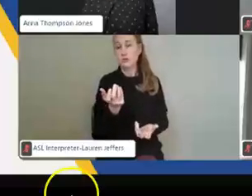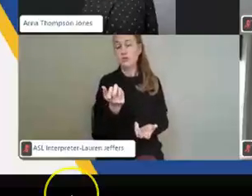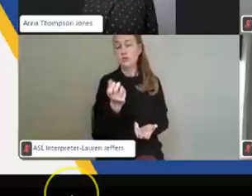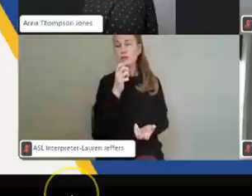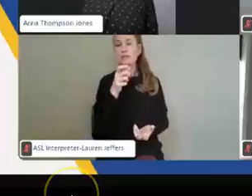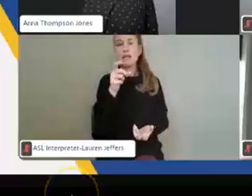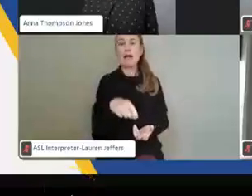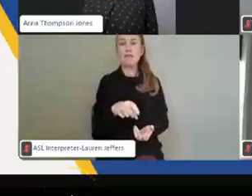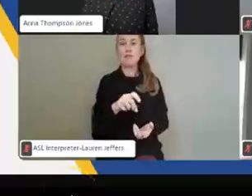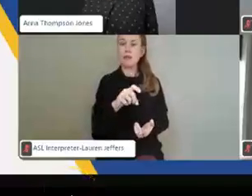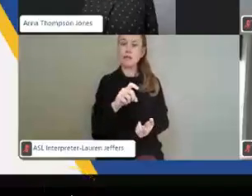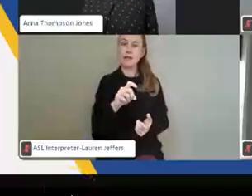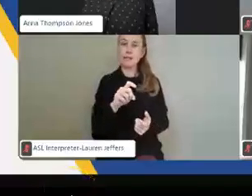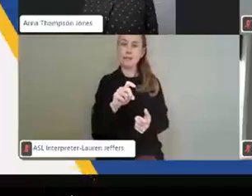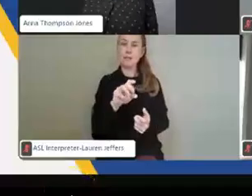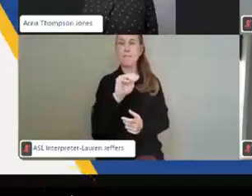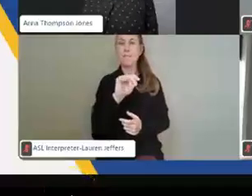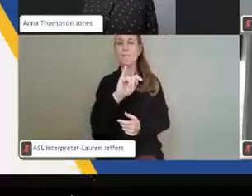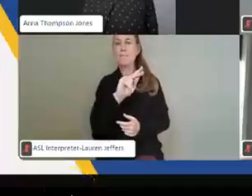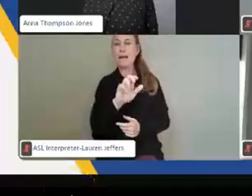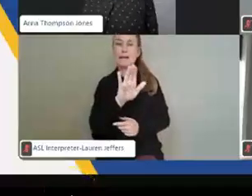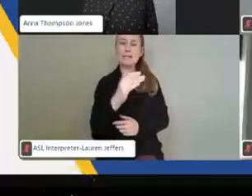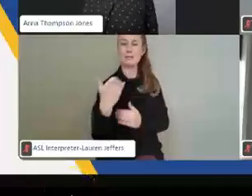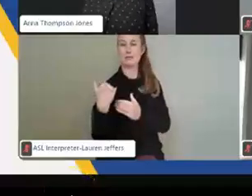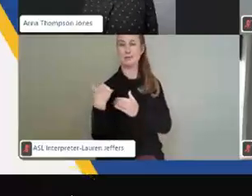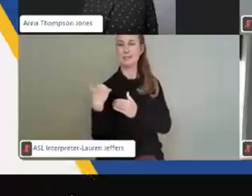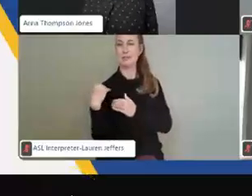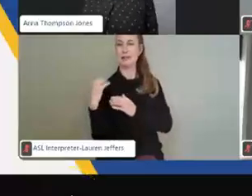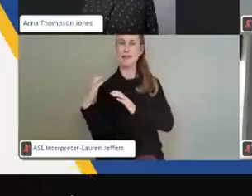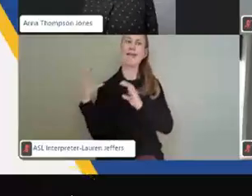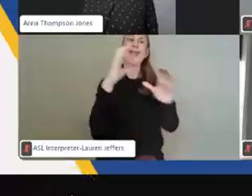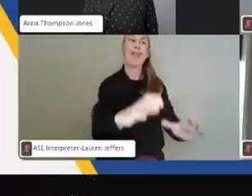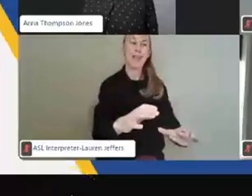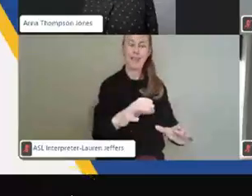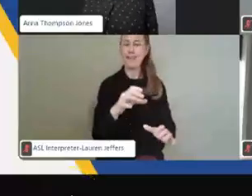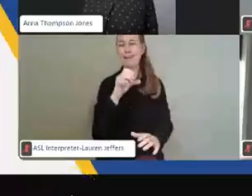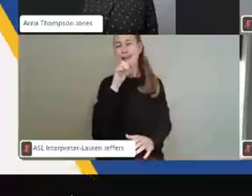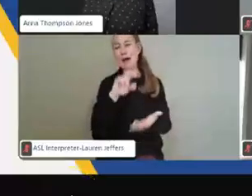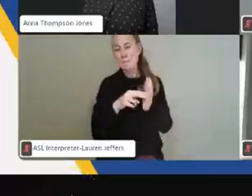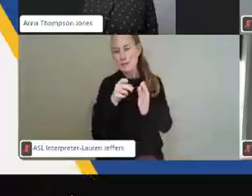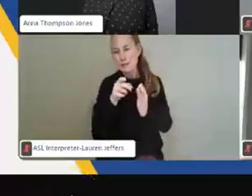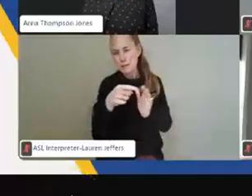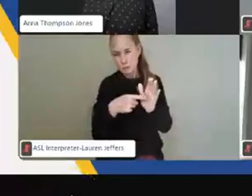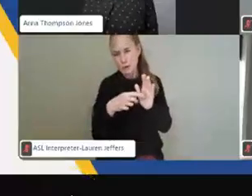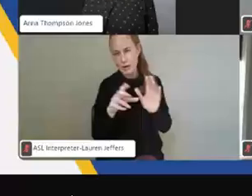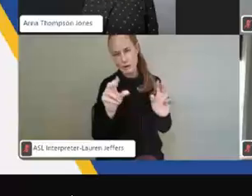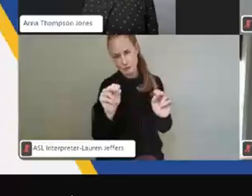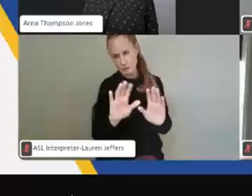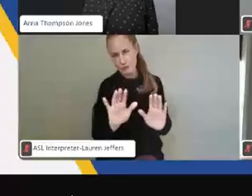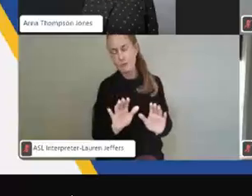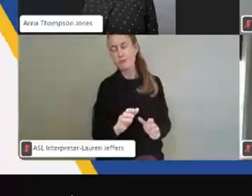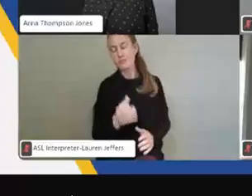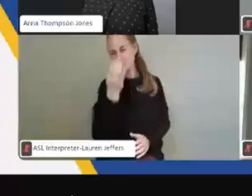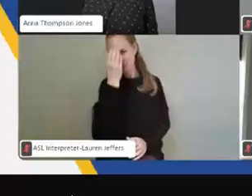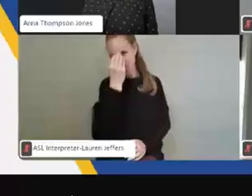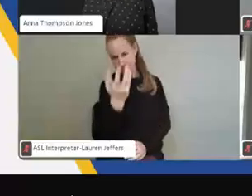have to be Mike, so I'm not gonna say everybody's required to do it, but I'm just saying that, that's why